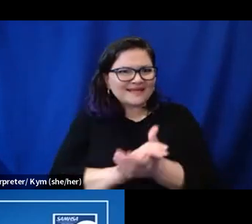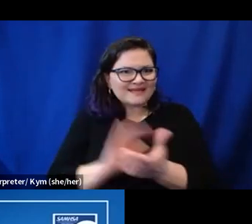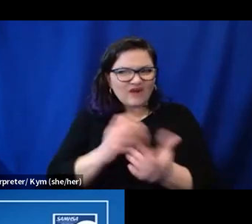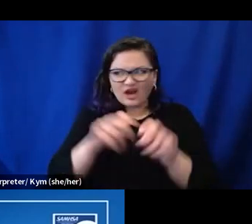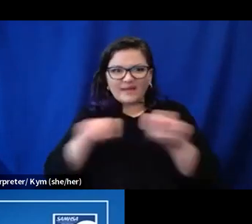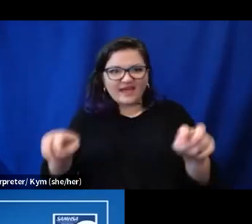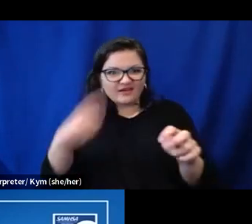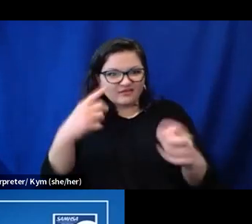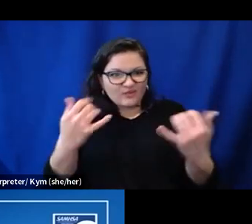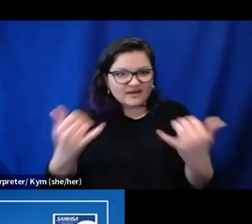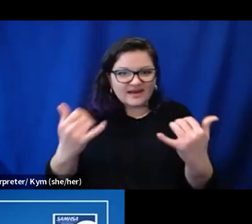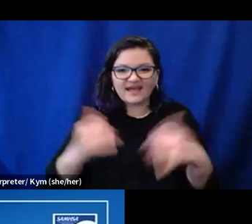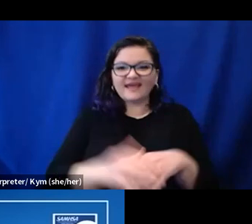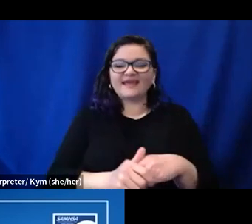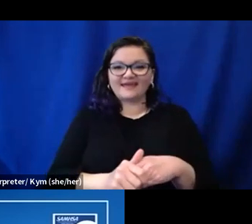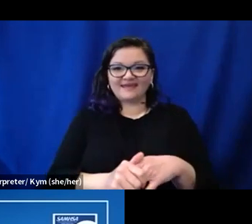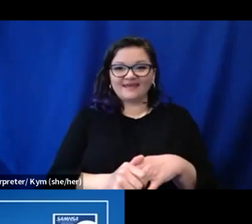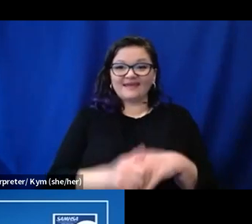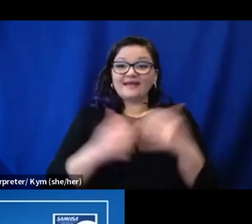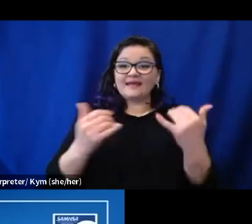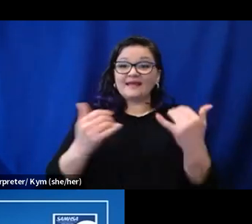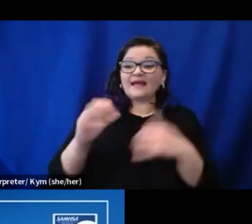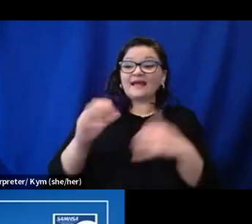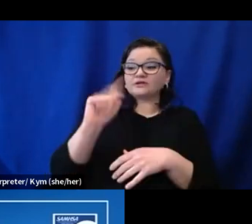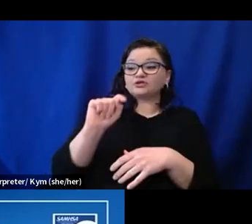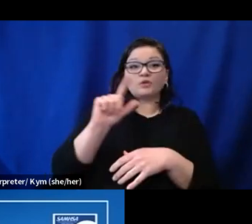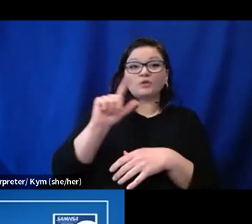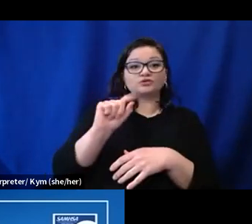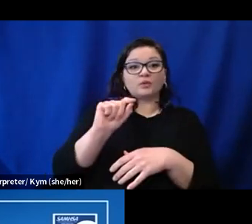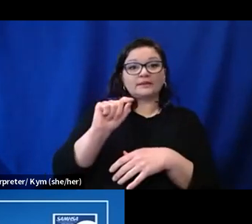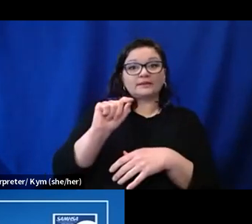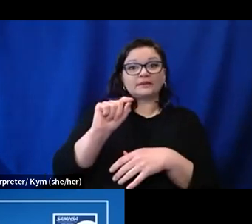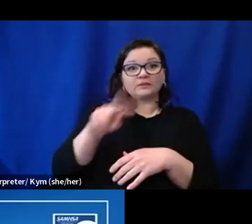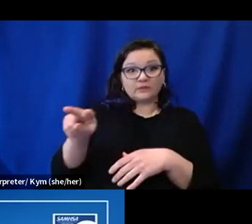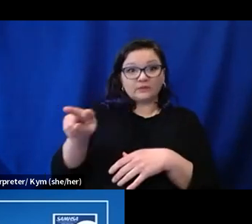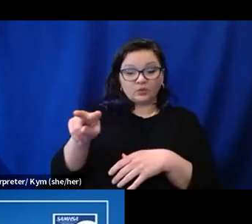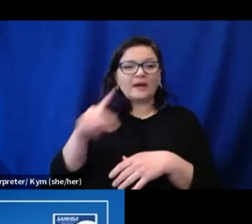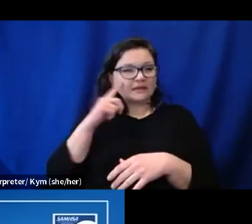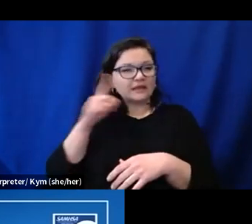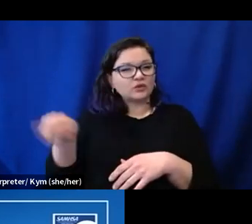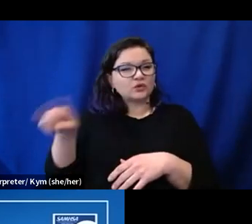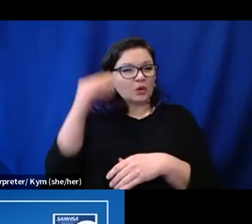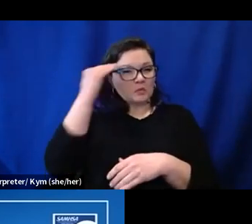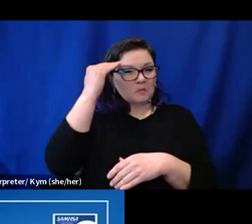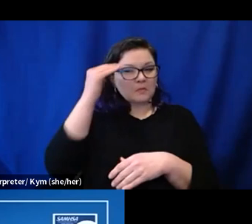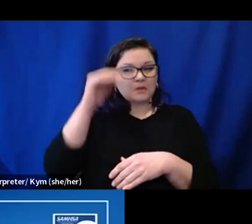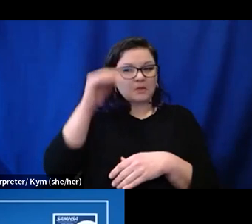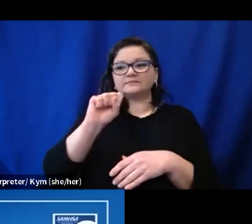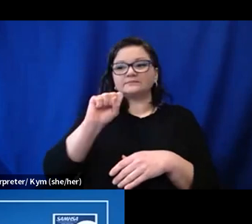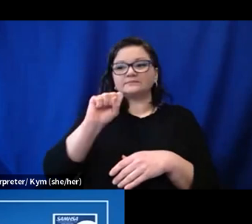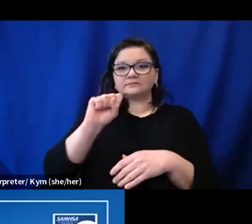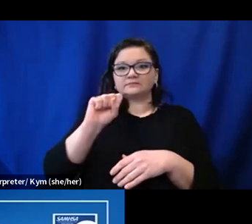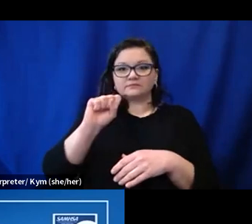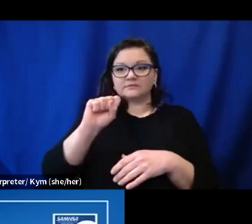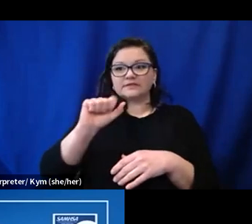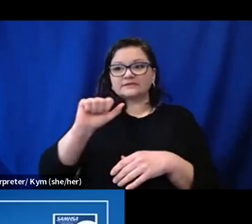for today? Now, in October of 2022, you folks probably know that SAMHSA opened the